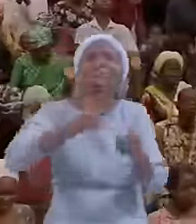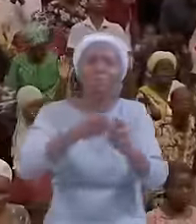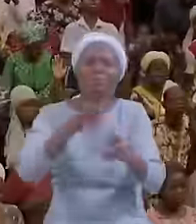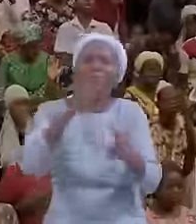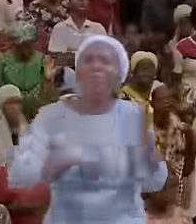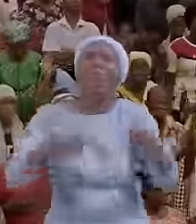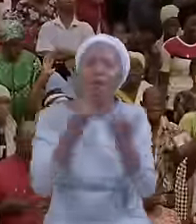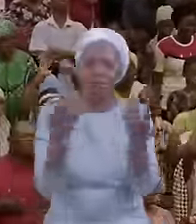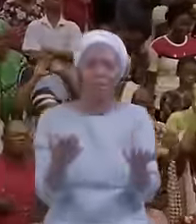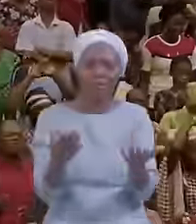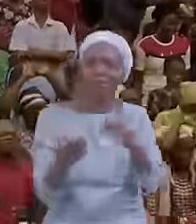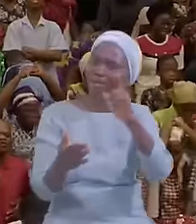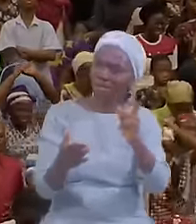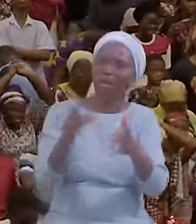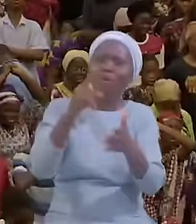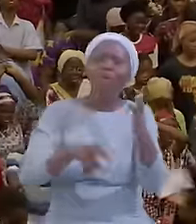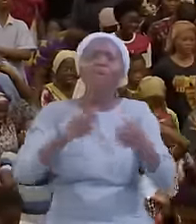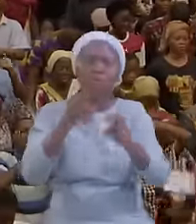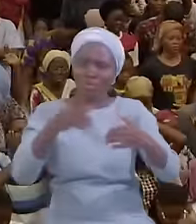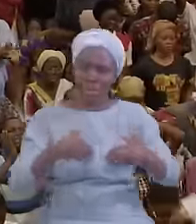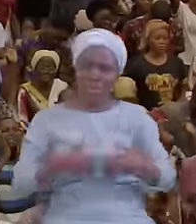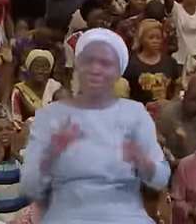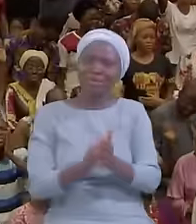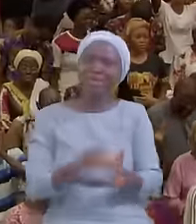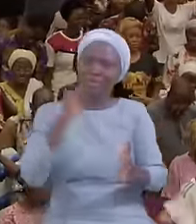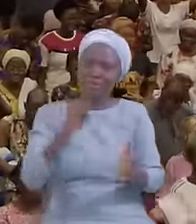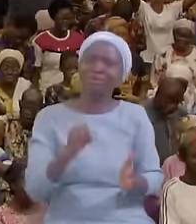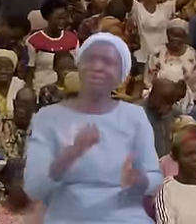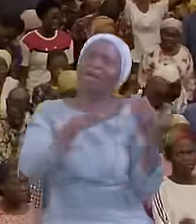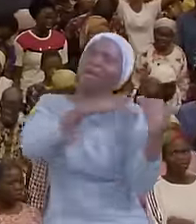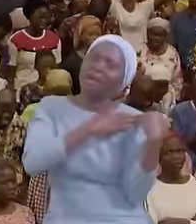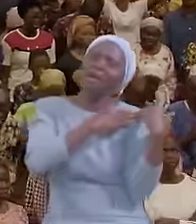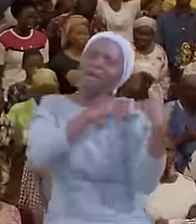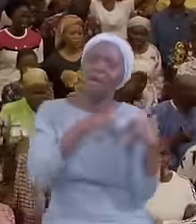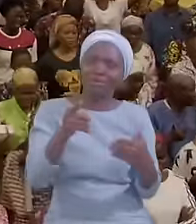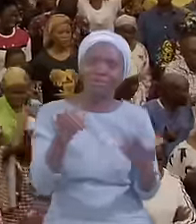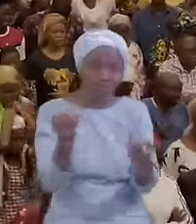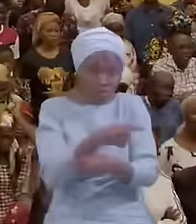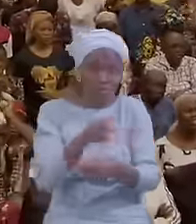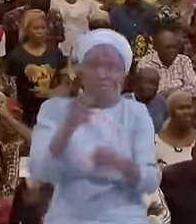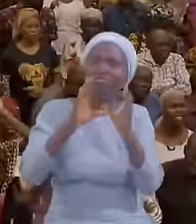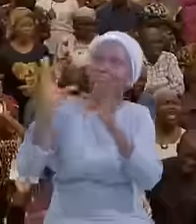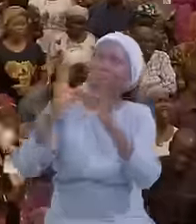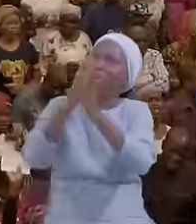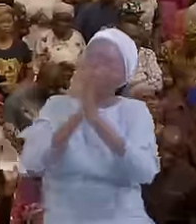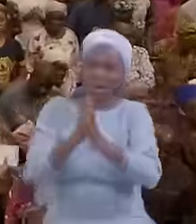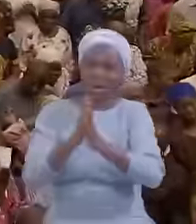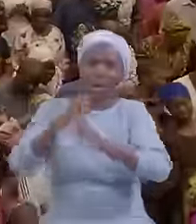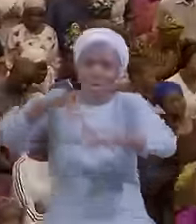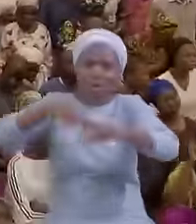problem that you have weighing you down today? Call upon the name of the